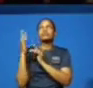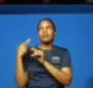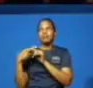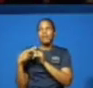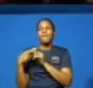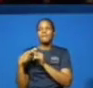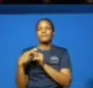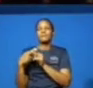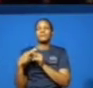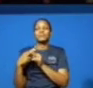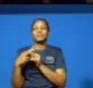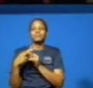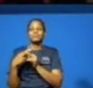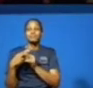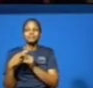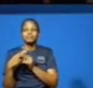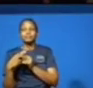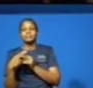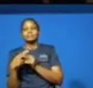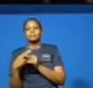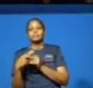name.